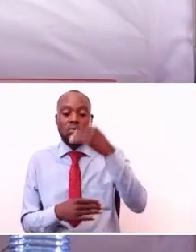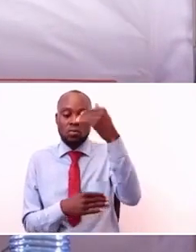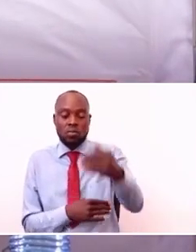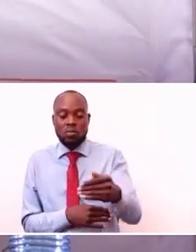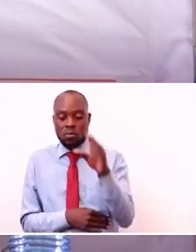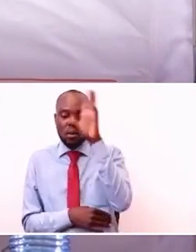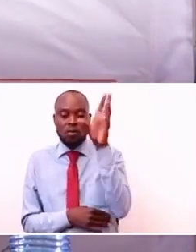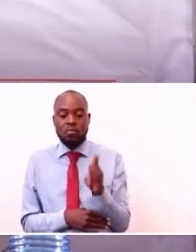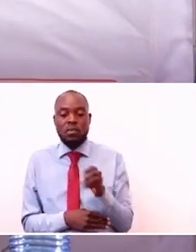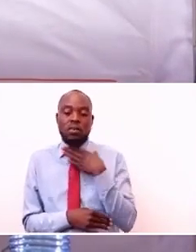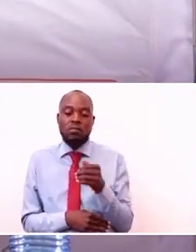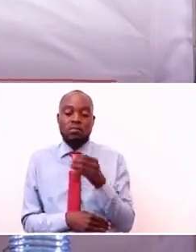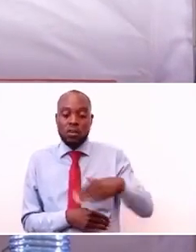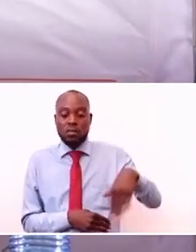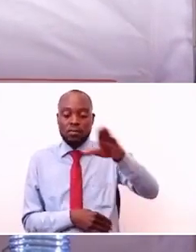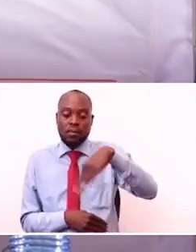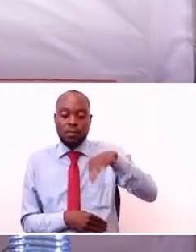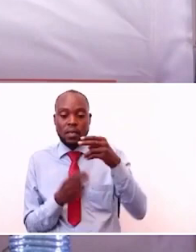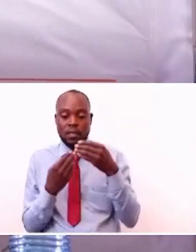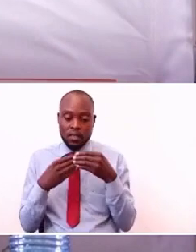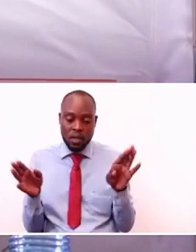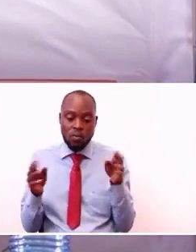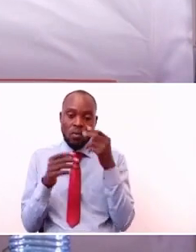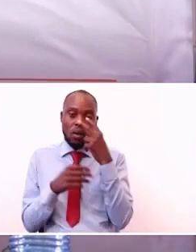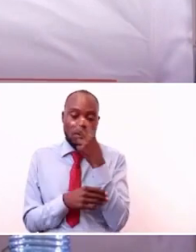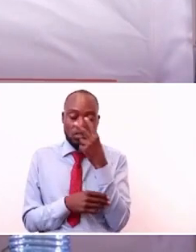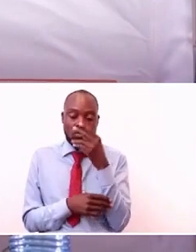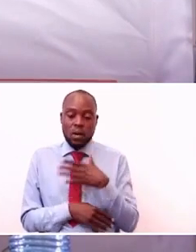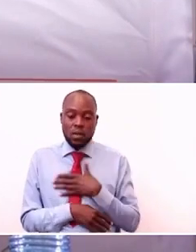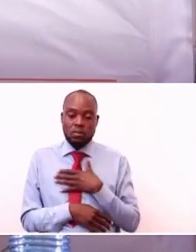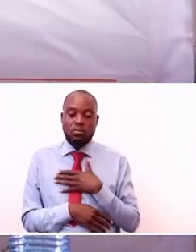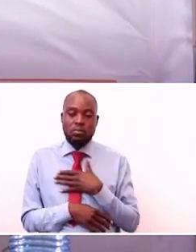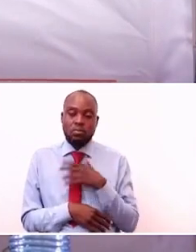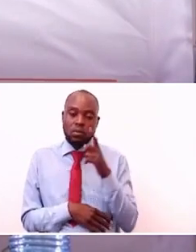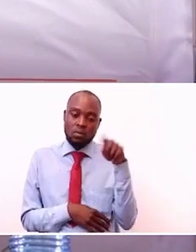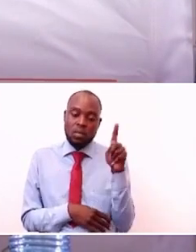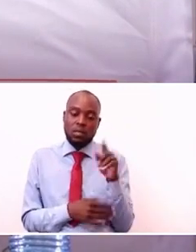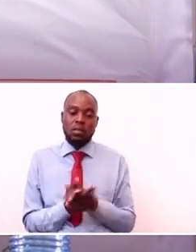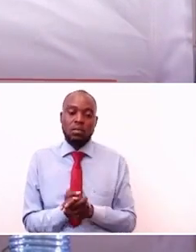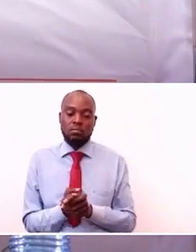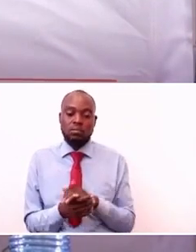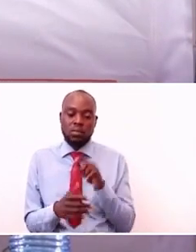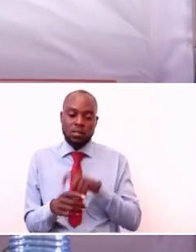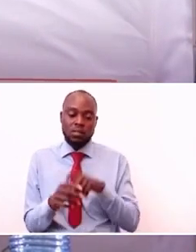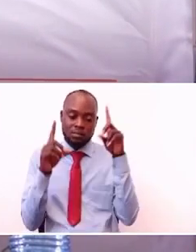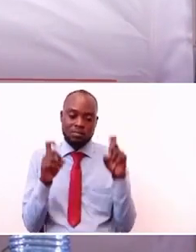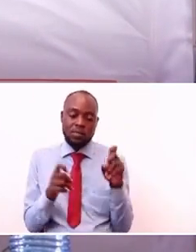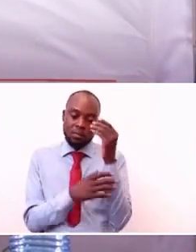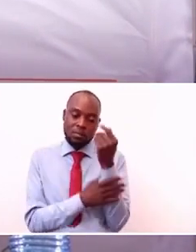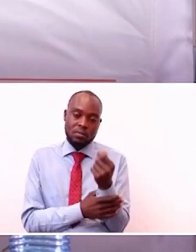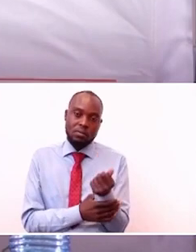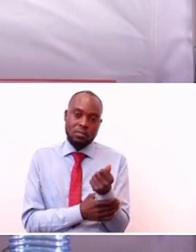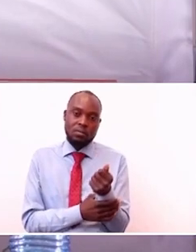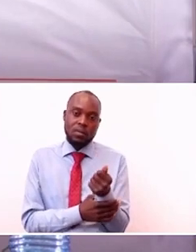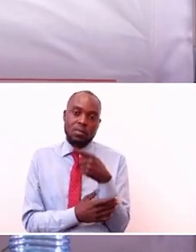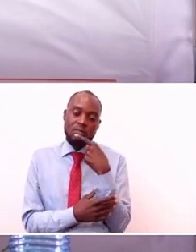want all of us to open our eyes to the potential of digital currencies. And by the way, let me just